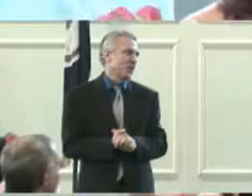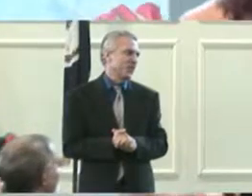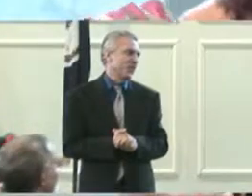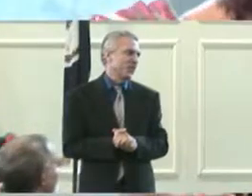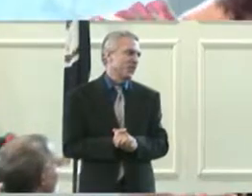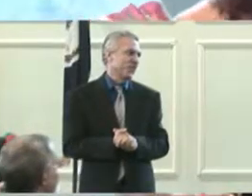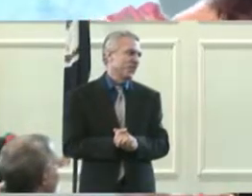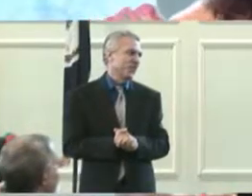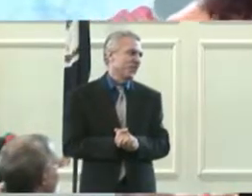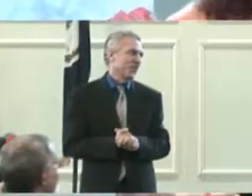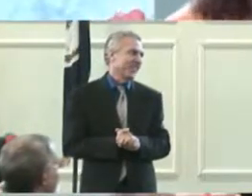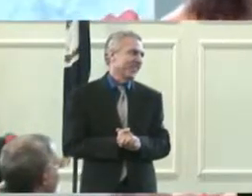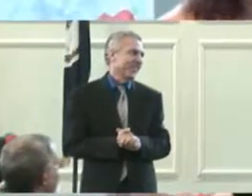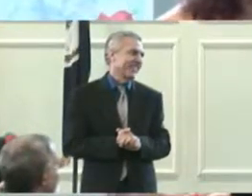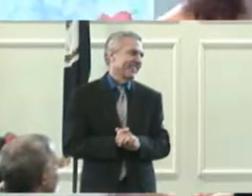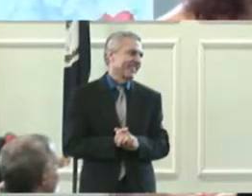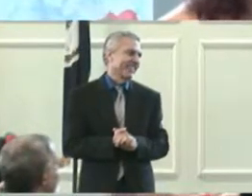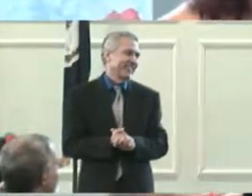Okay.